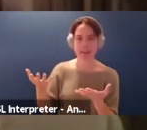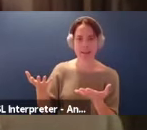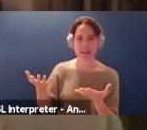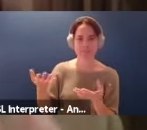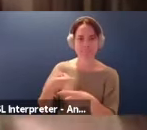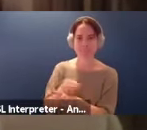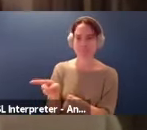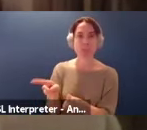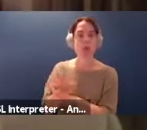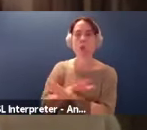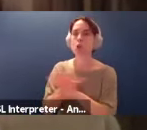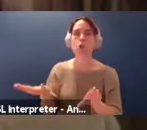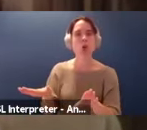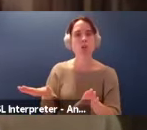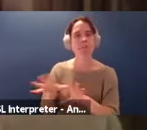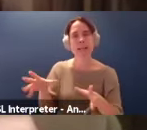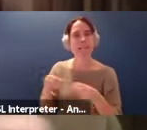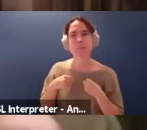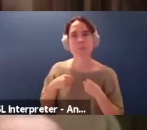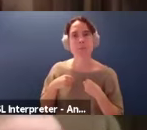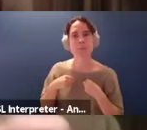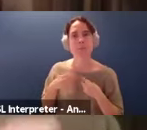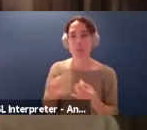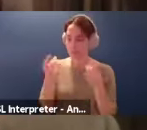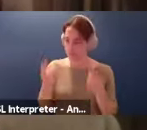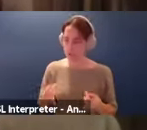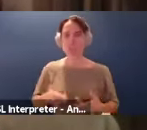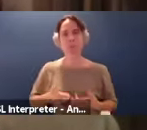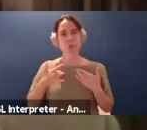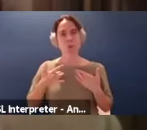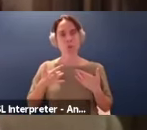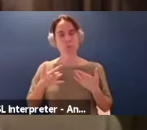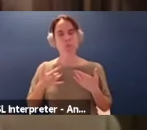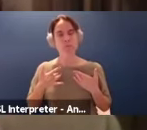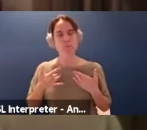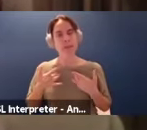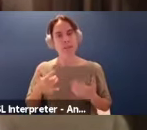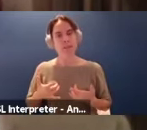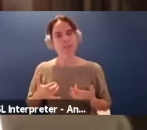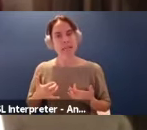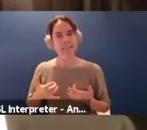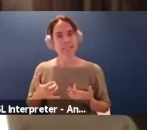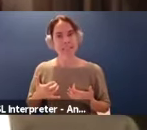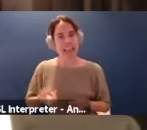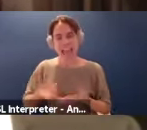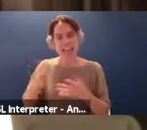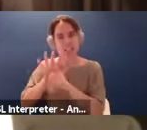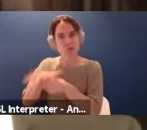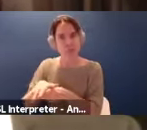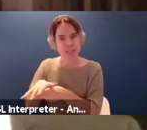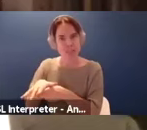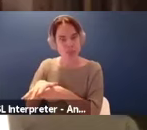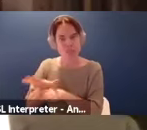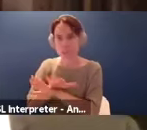not acceptable from a buddhist point of view but they're very careful not to make any connection with any particular